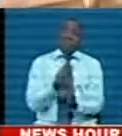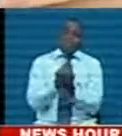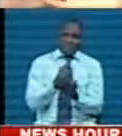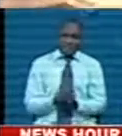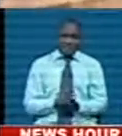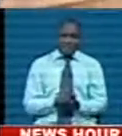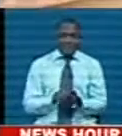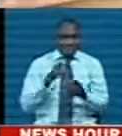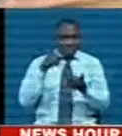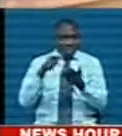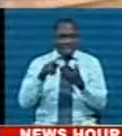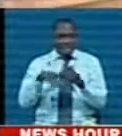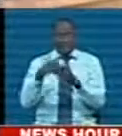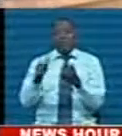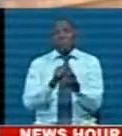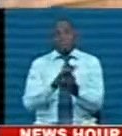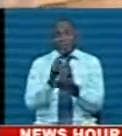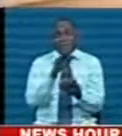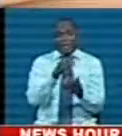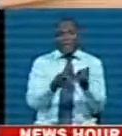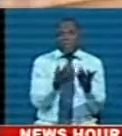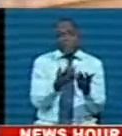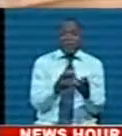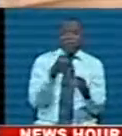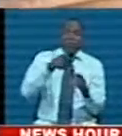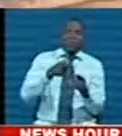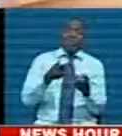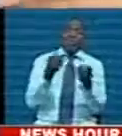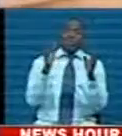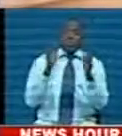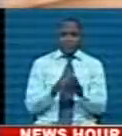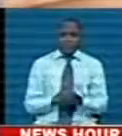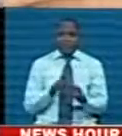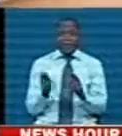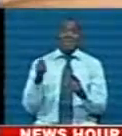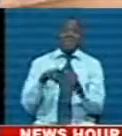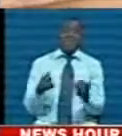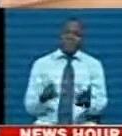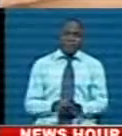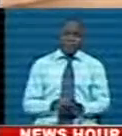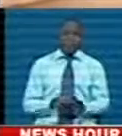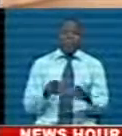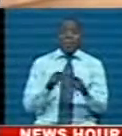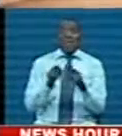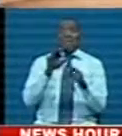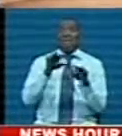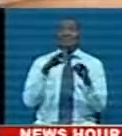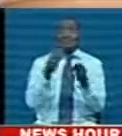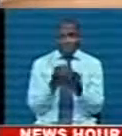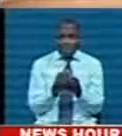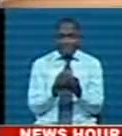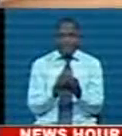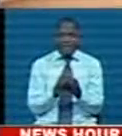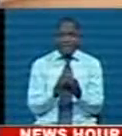us, assess the damage that their fire or probably their oil have caused. But till today, as far as the family, SAKOT family